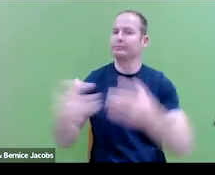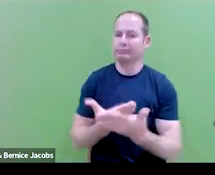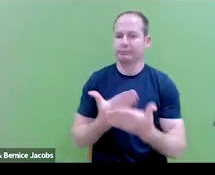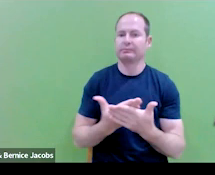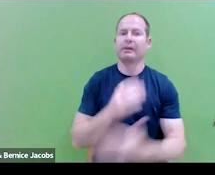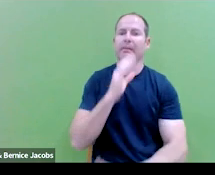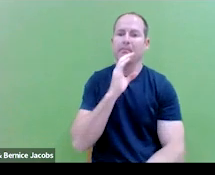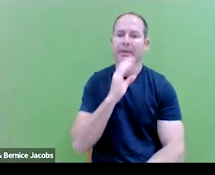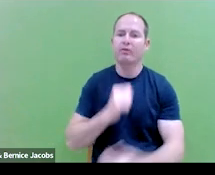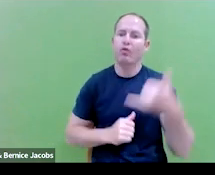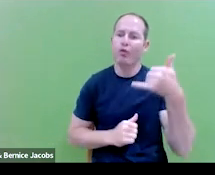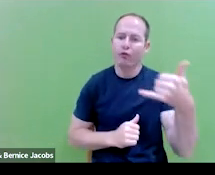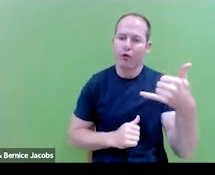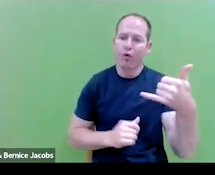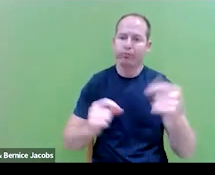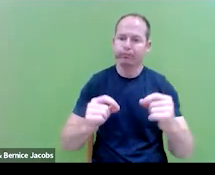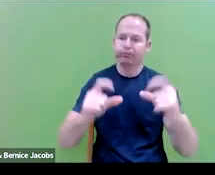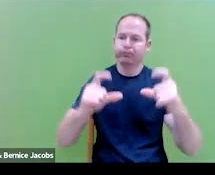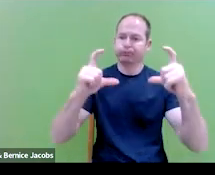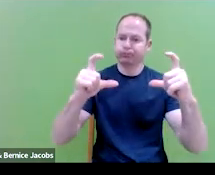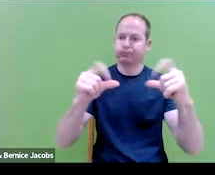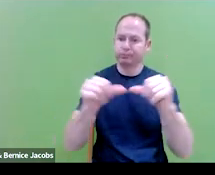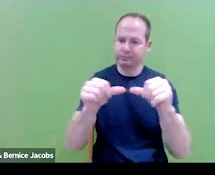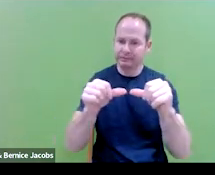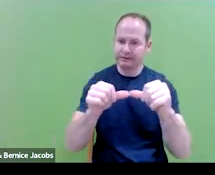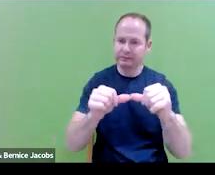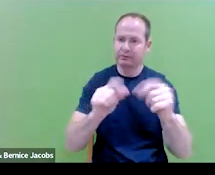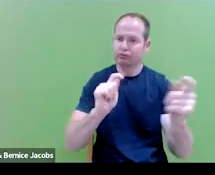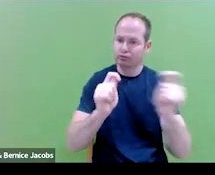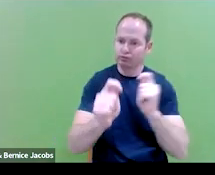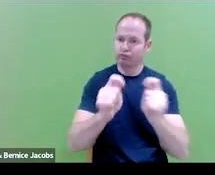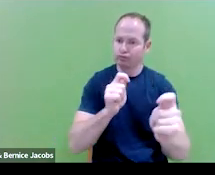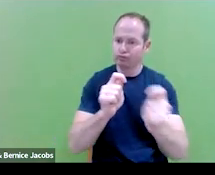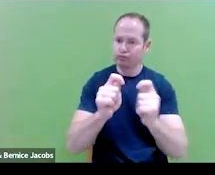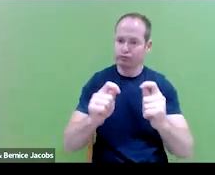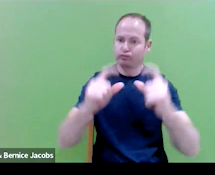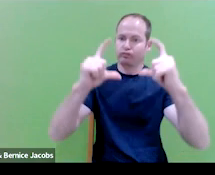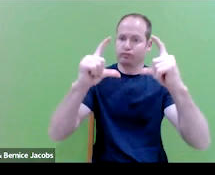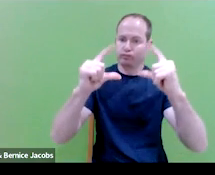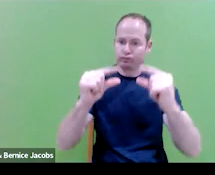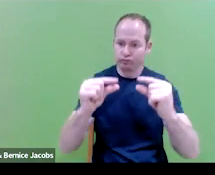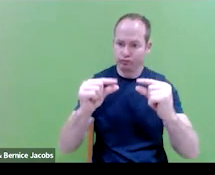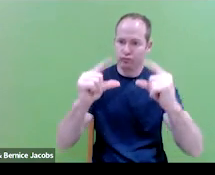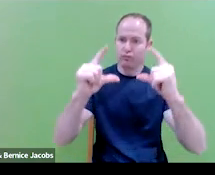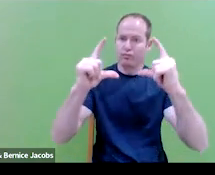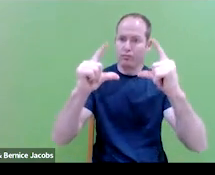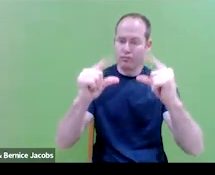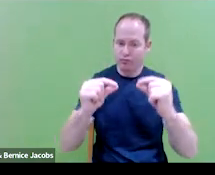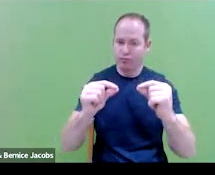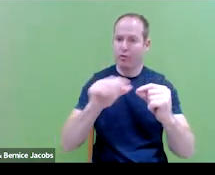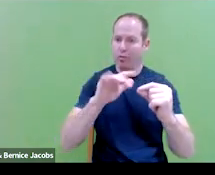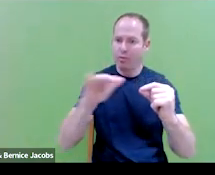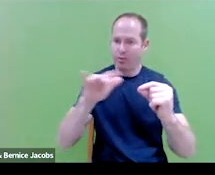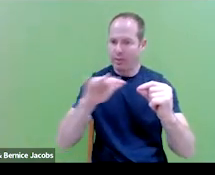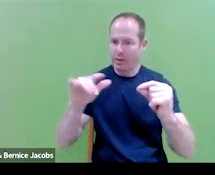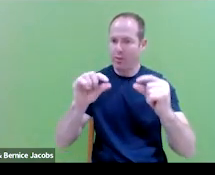for approach and use is built into the functionality of our apps these days. So it just goes to show that these are things